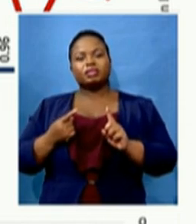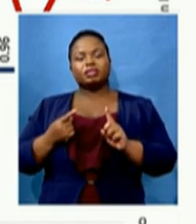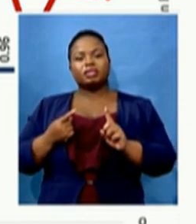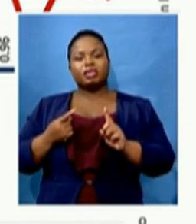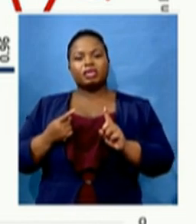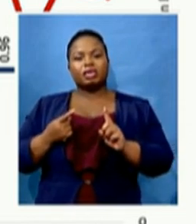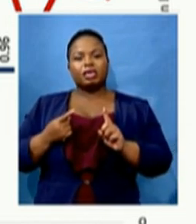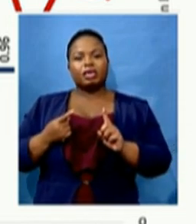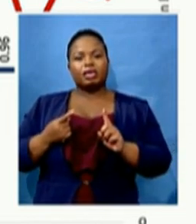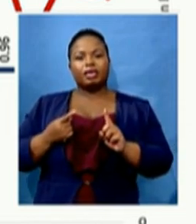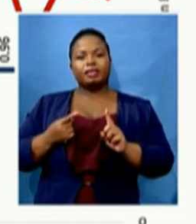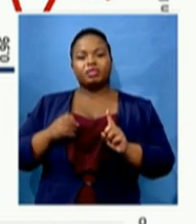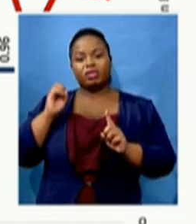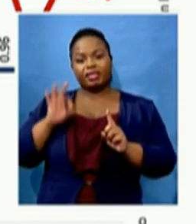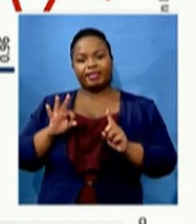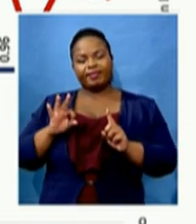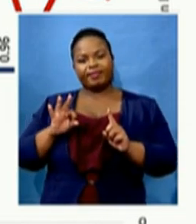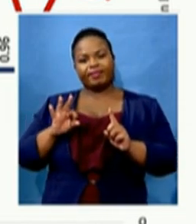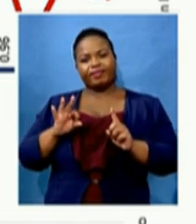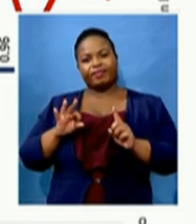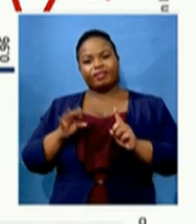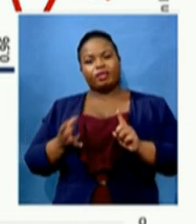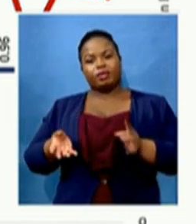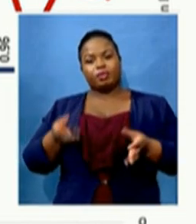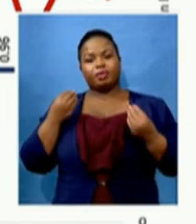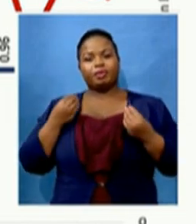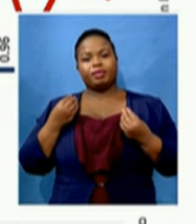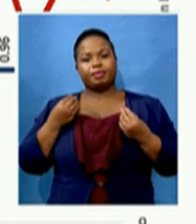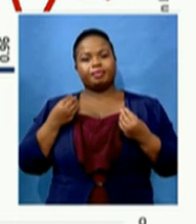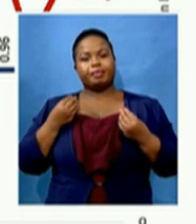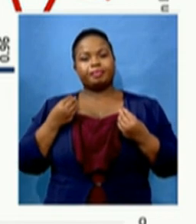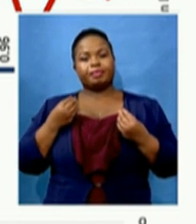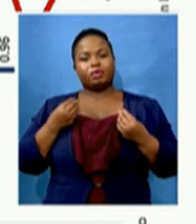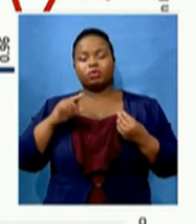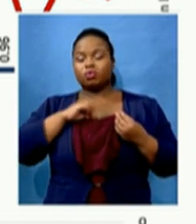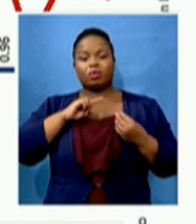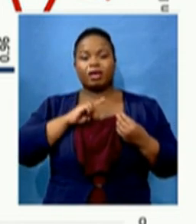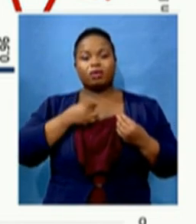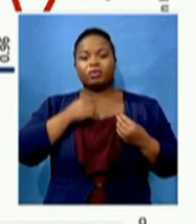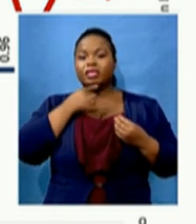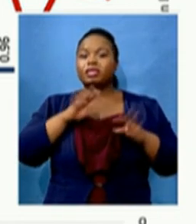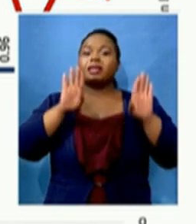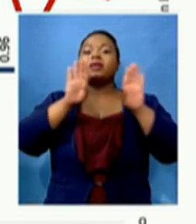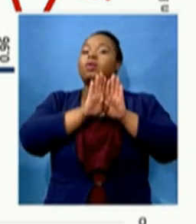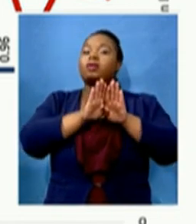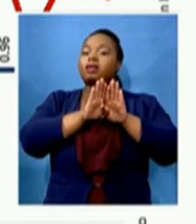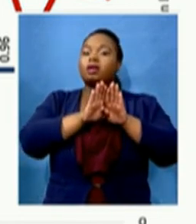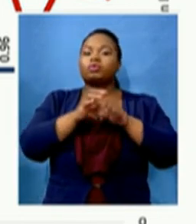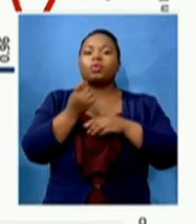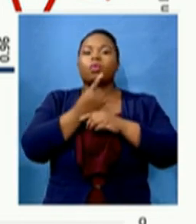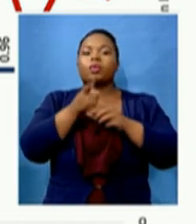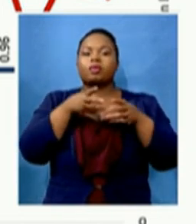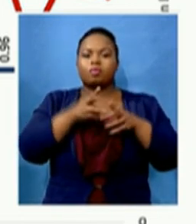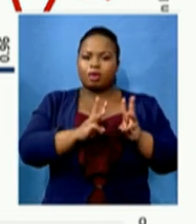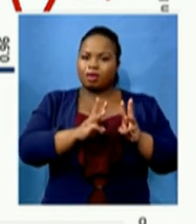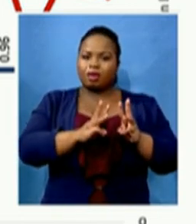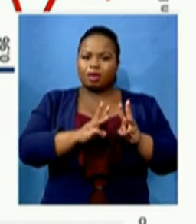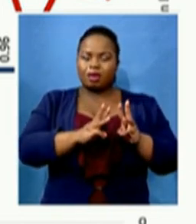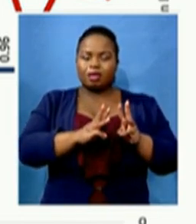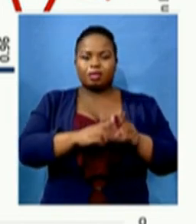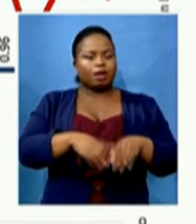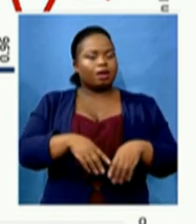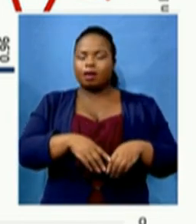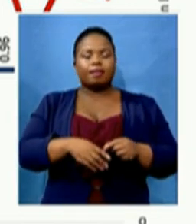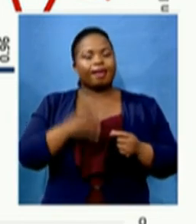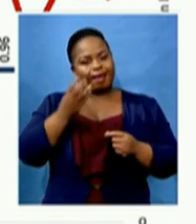just to be clear, that a lockdown isn't the only intervention implemented at any point in time. There are multiple interventions. But if the primary